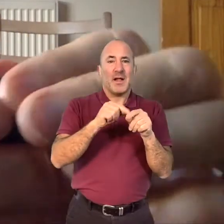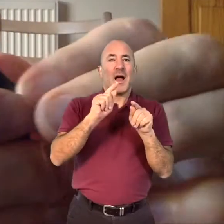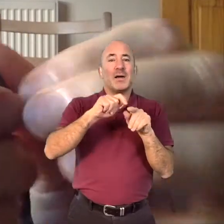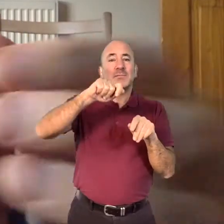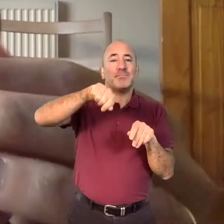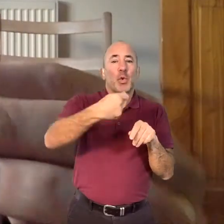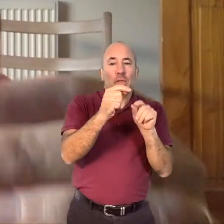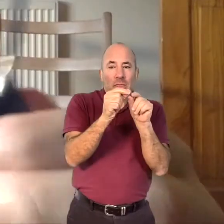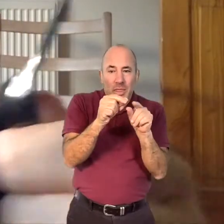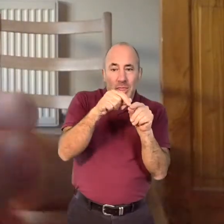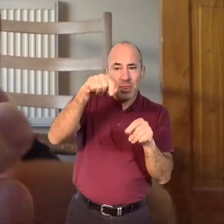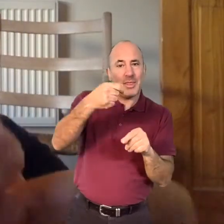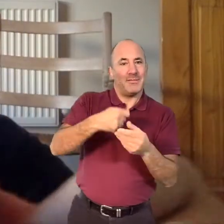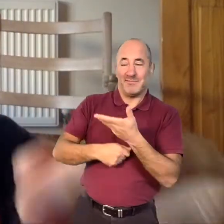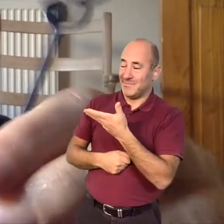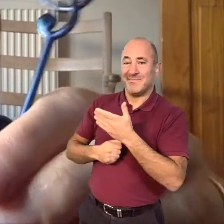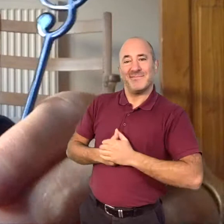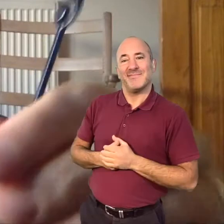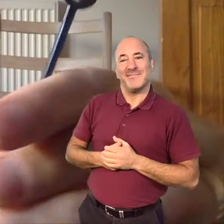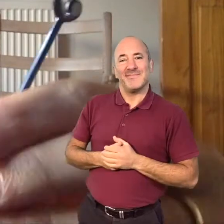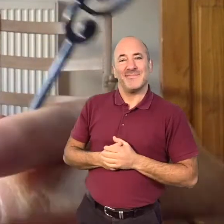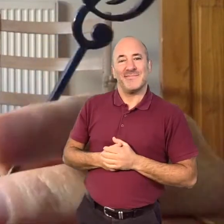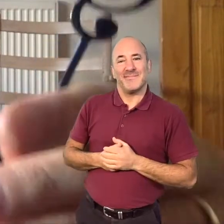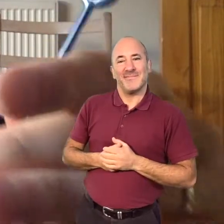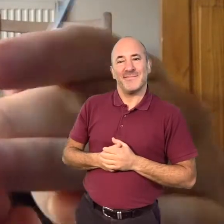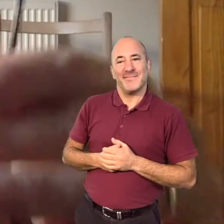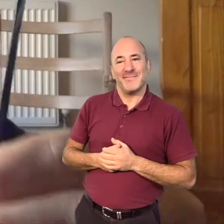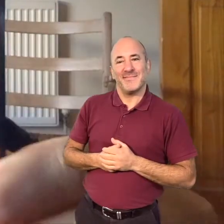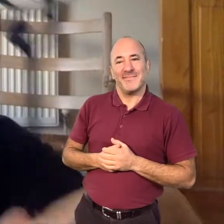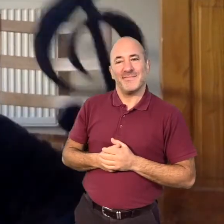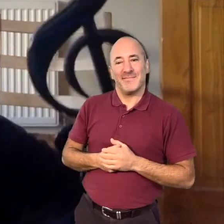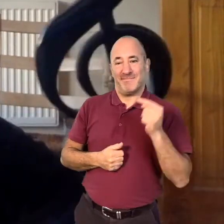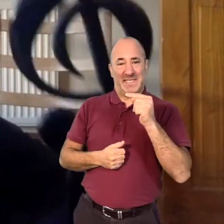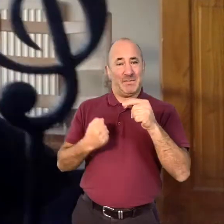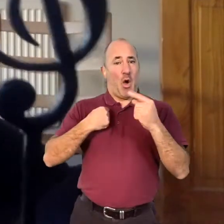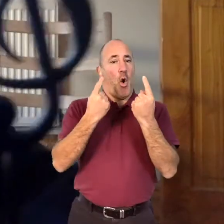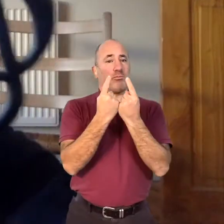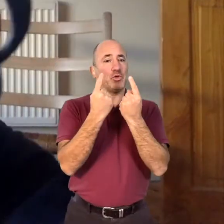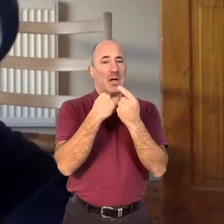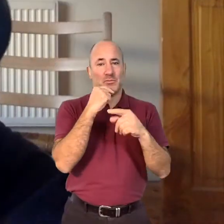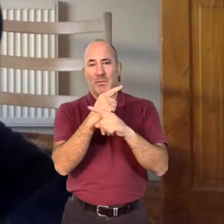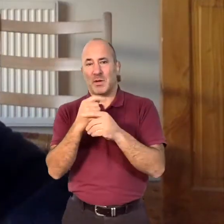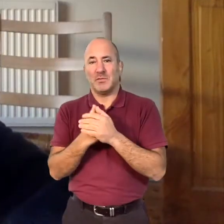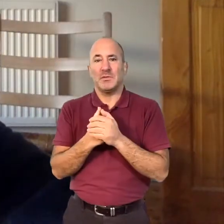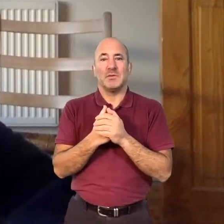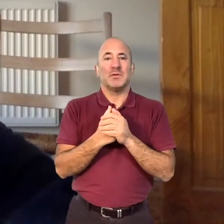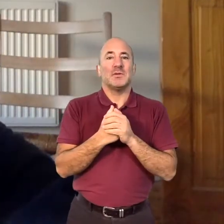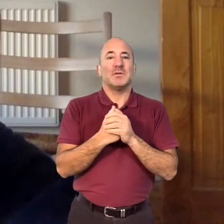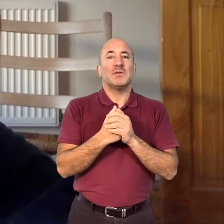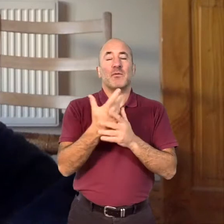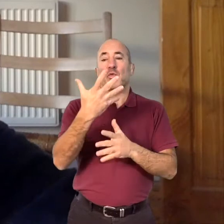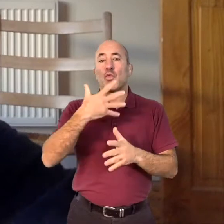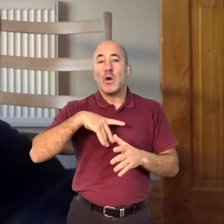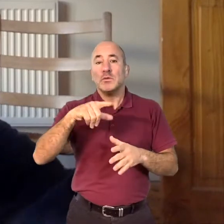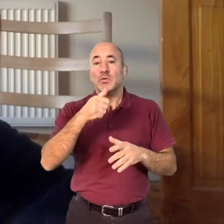a spoon at the bottom. So that's my object of reference. You can use this whenever you want